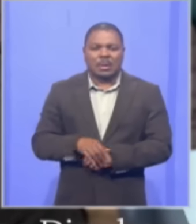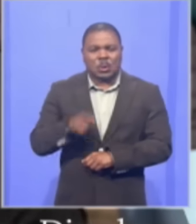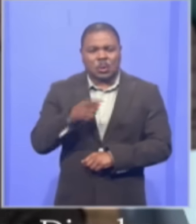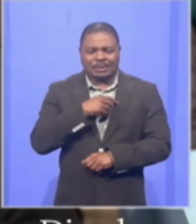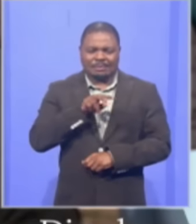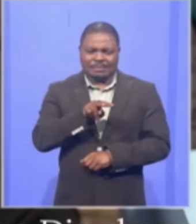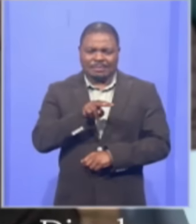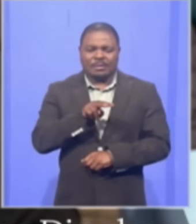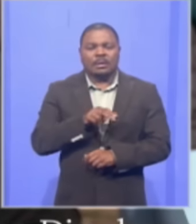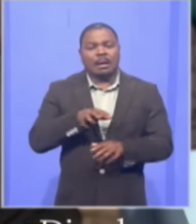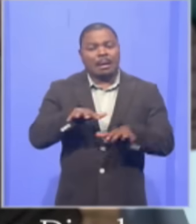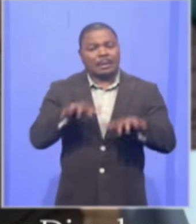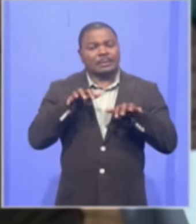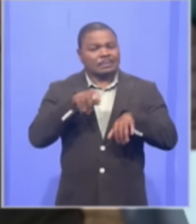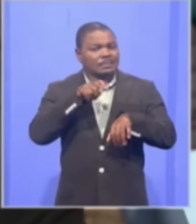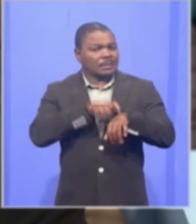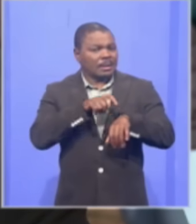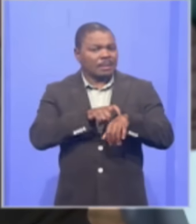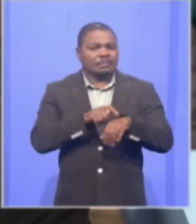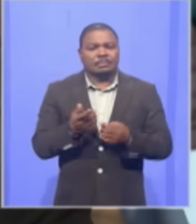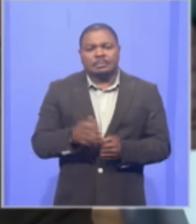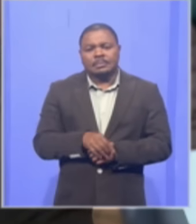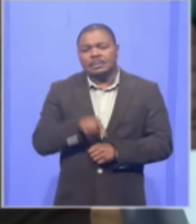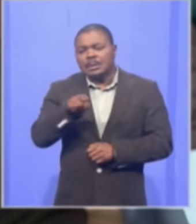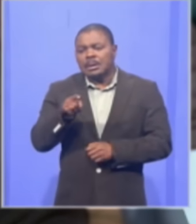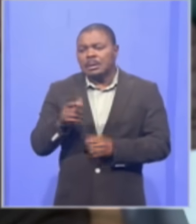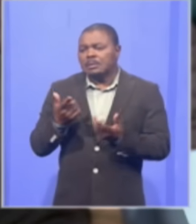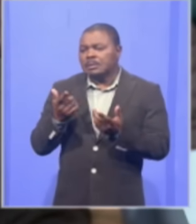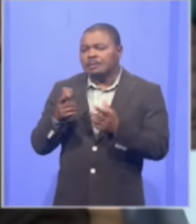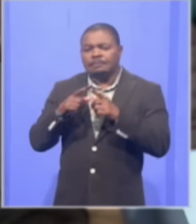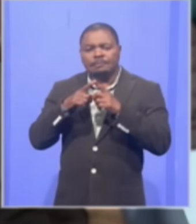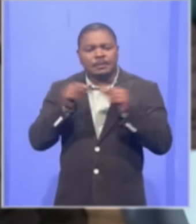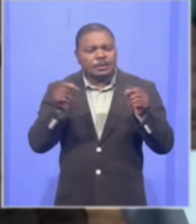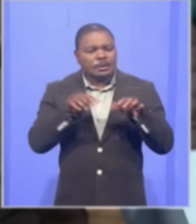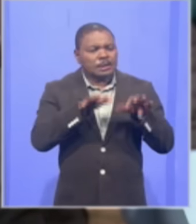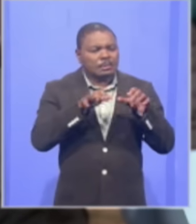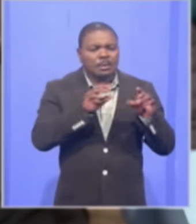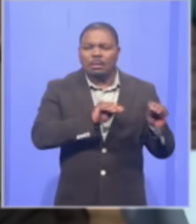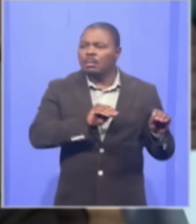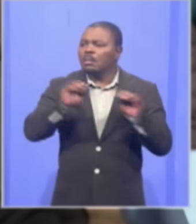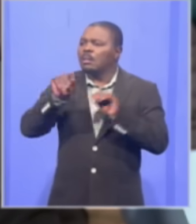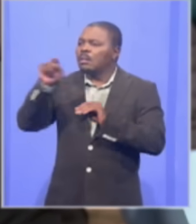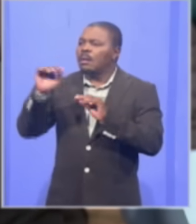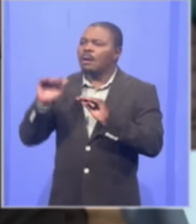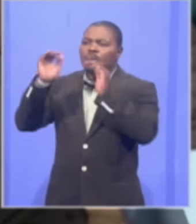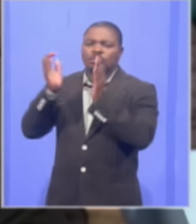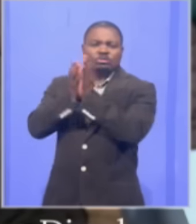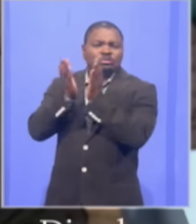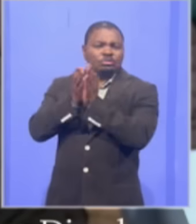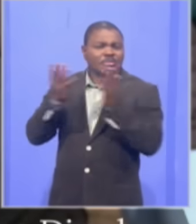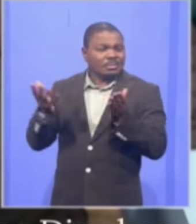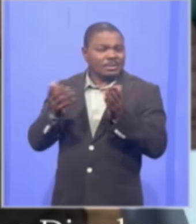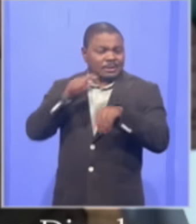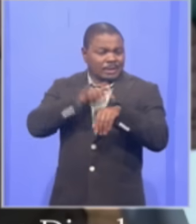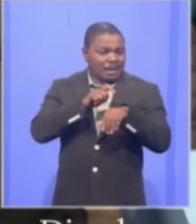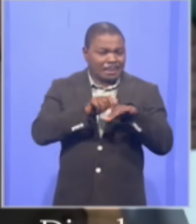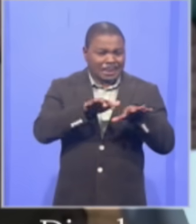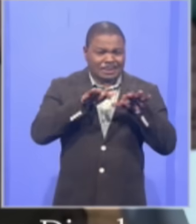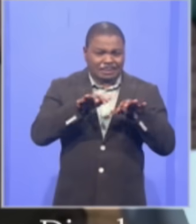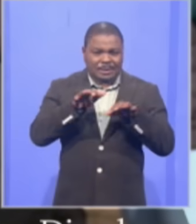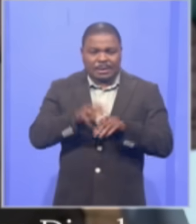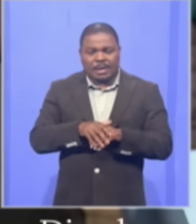kwa di-exam bana ba rona ba tswa ka fo sekolong se sa Borothamadi ba ya ko dikolong tsa di-secondary school mo e leng gore ka nako ya go kwala di-exam ba